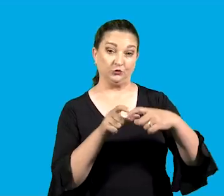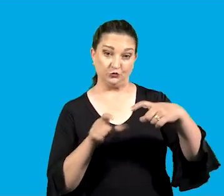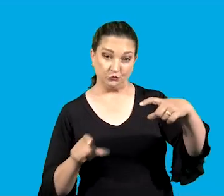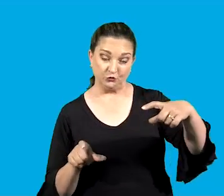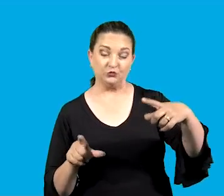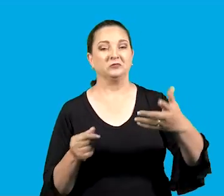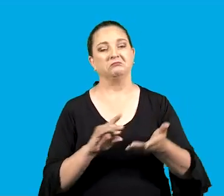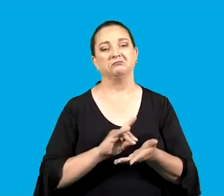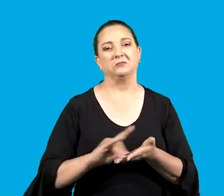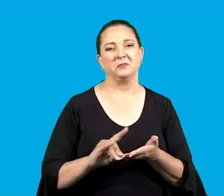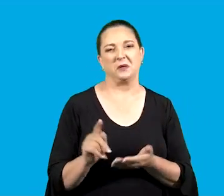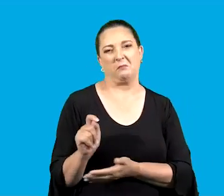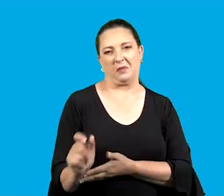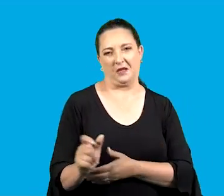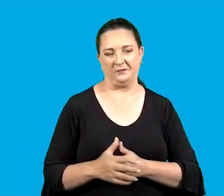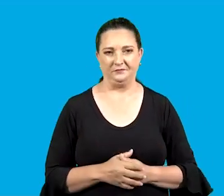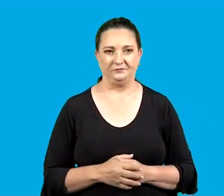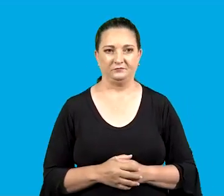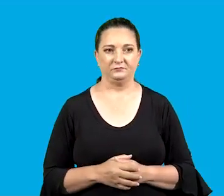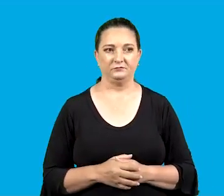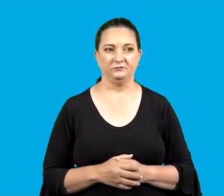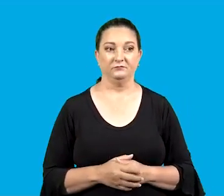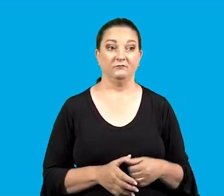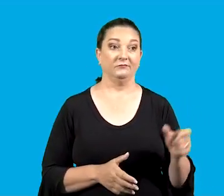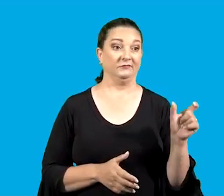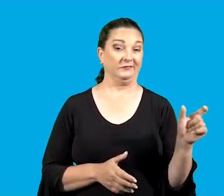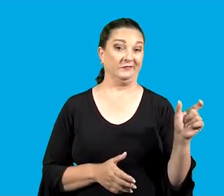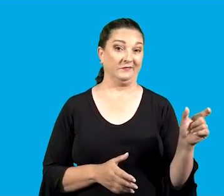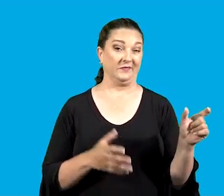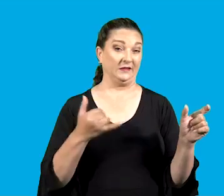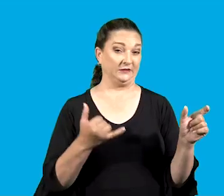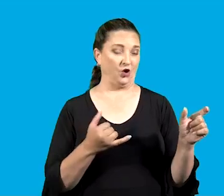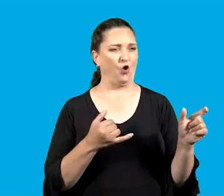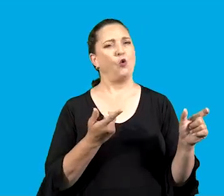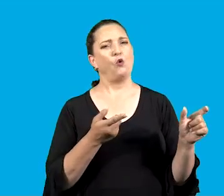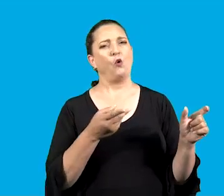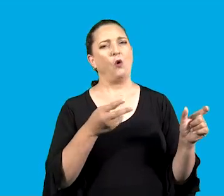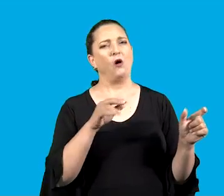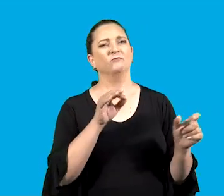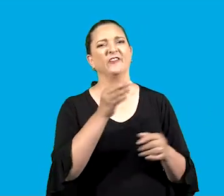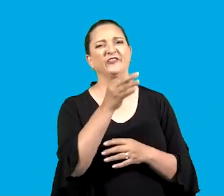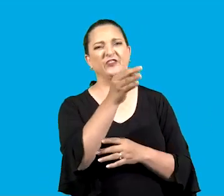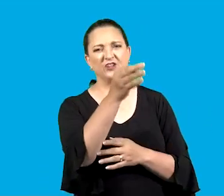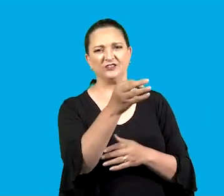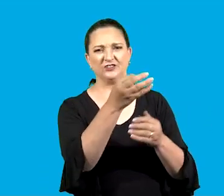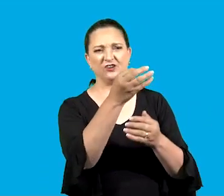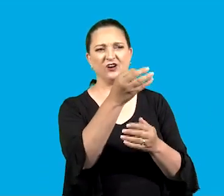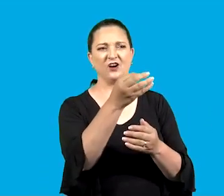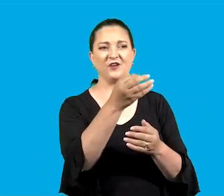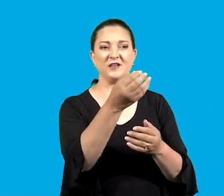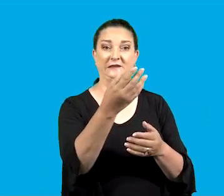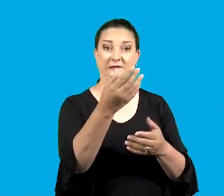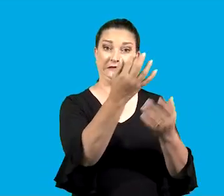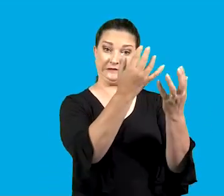and cash payments. But when you look at the projected statement of comprehensive income, it is a